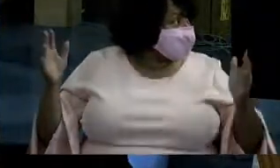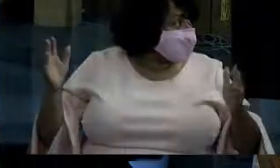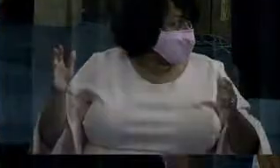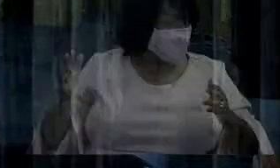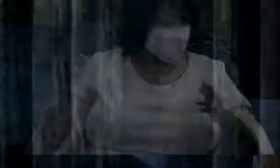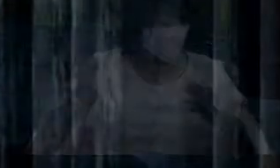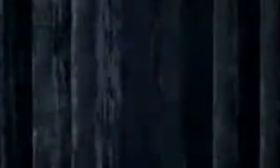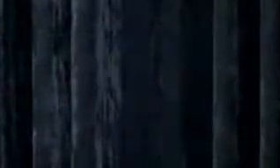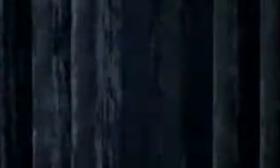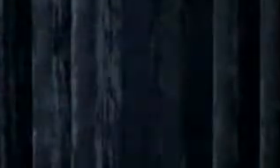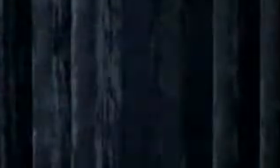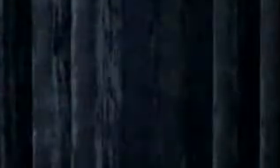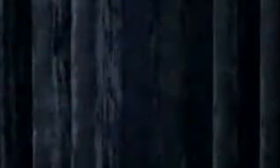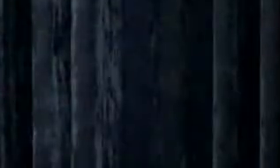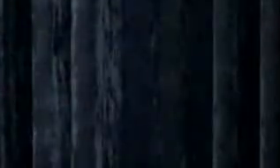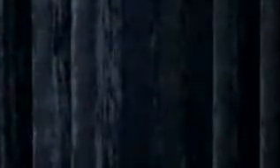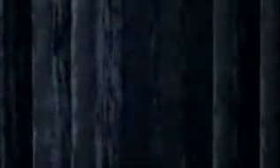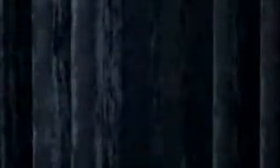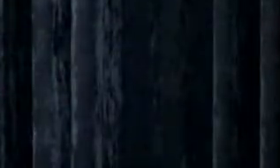Nobody